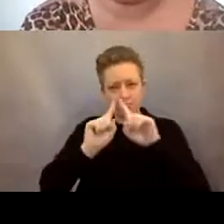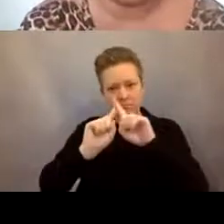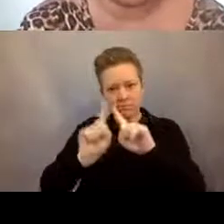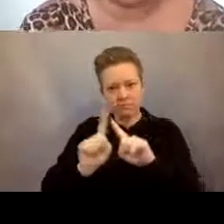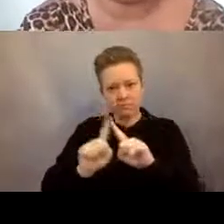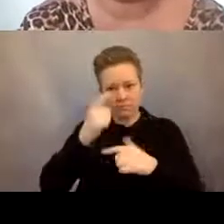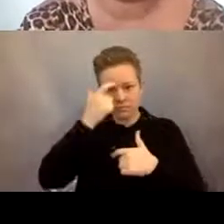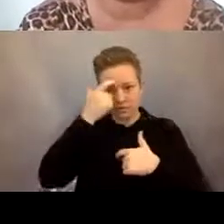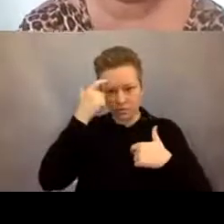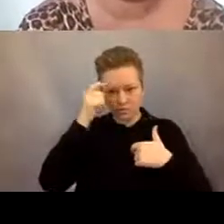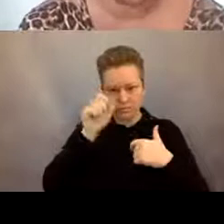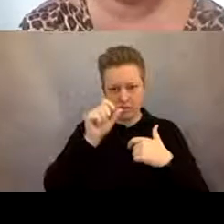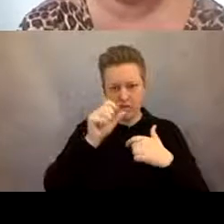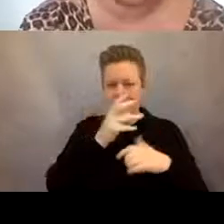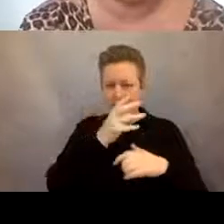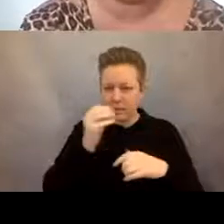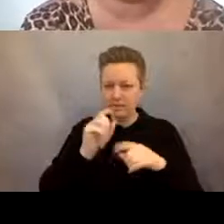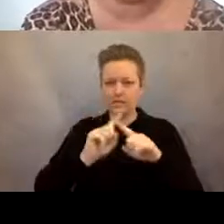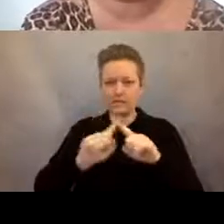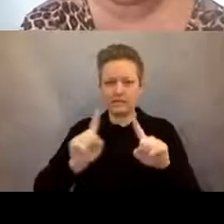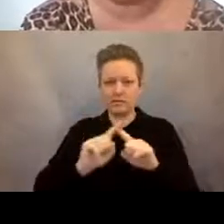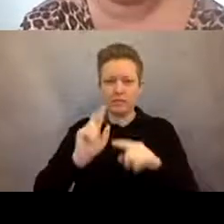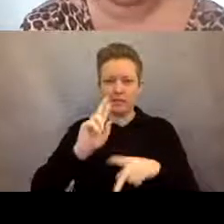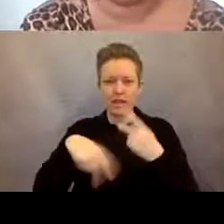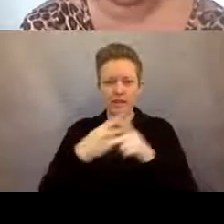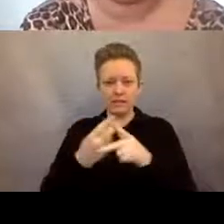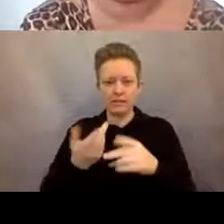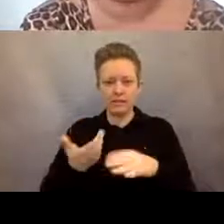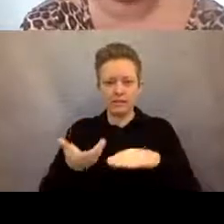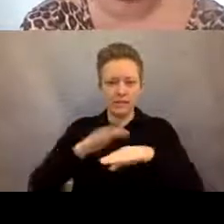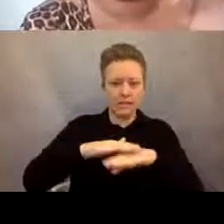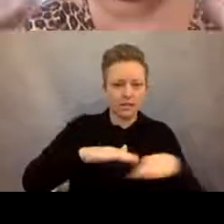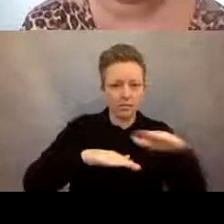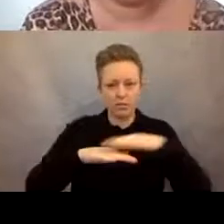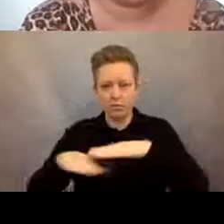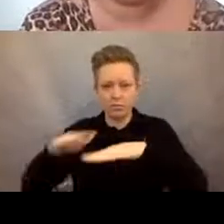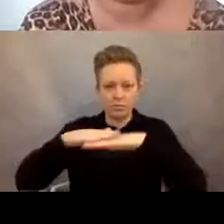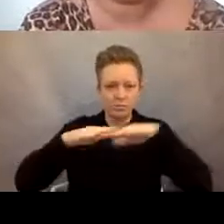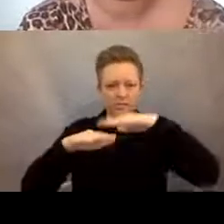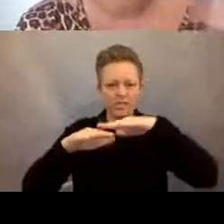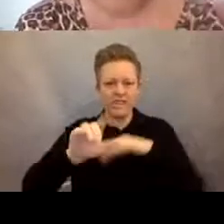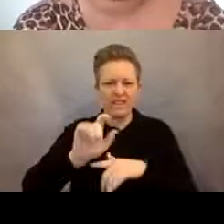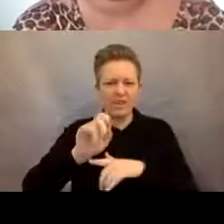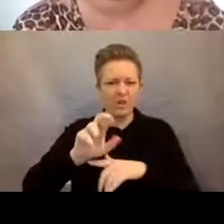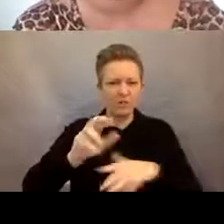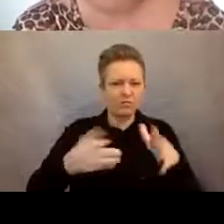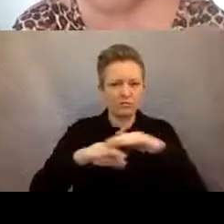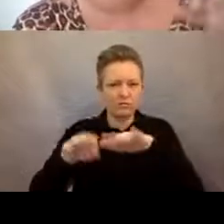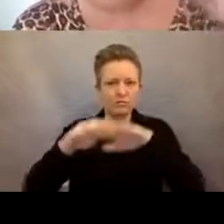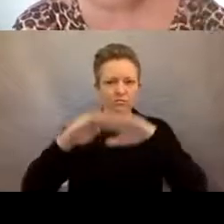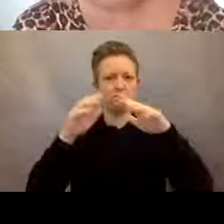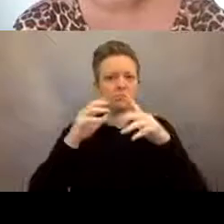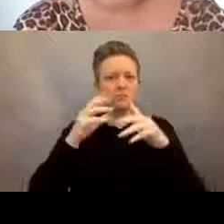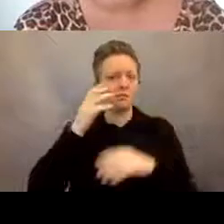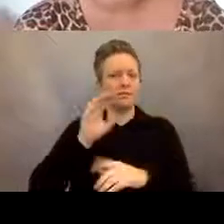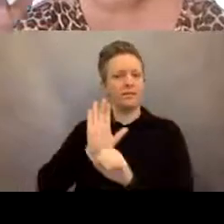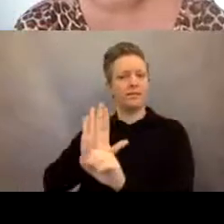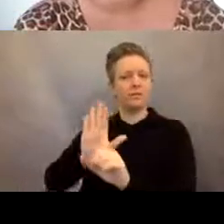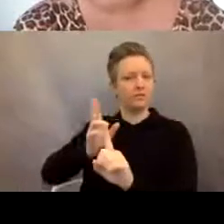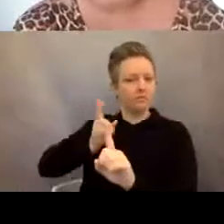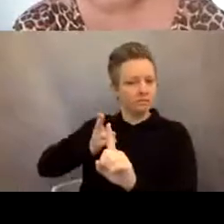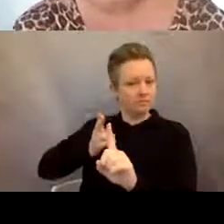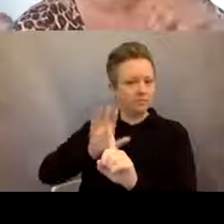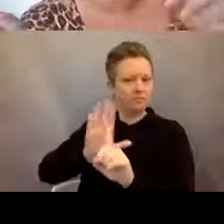multiple episodes of the same type of trauma or the same type of victimization. So it's a difference between experiencing sexual